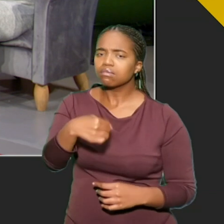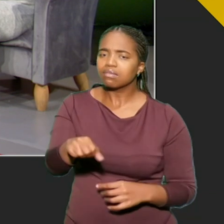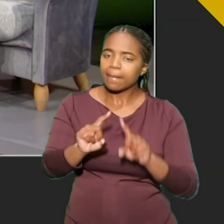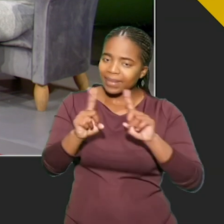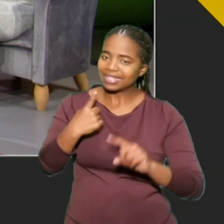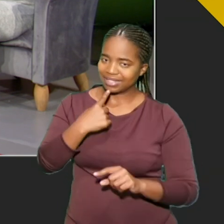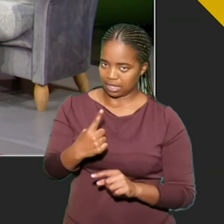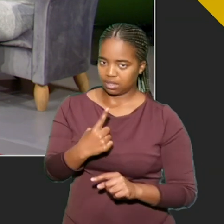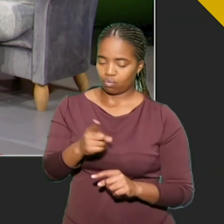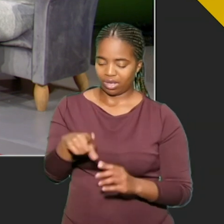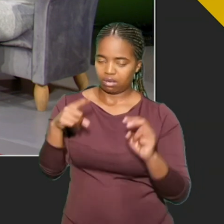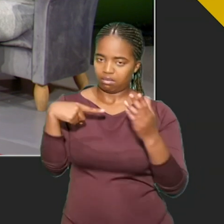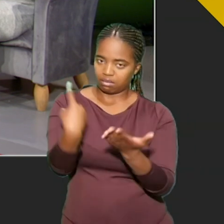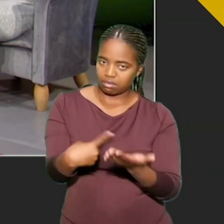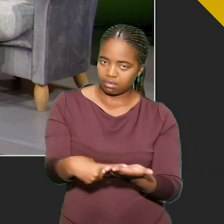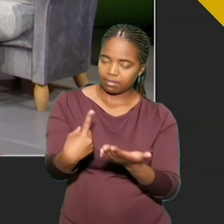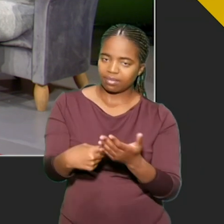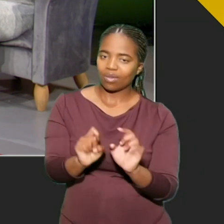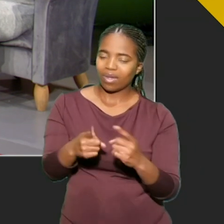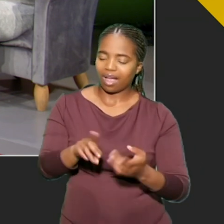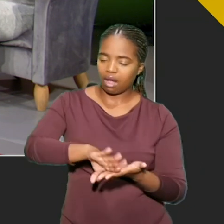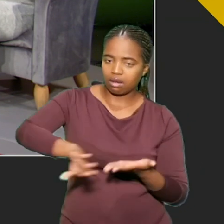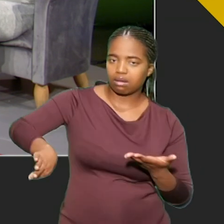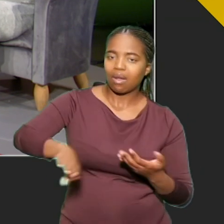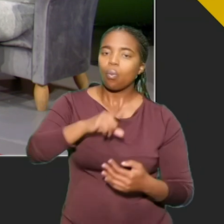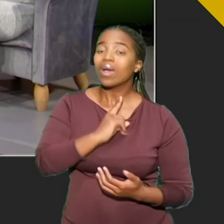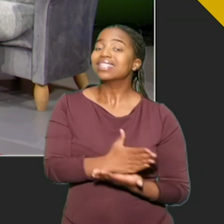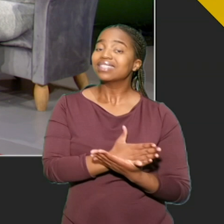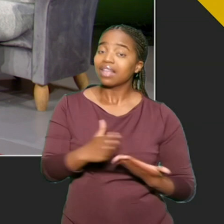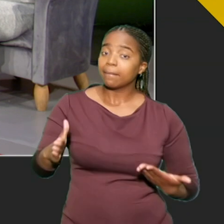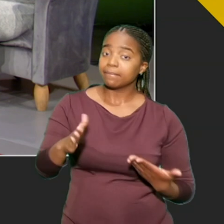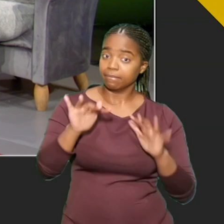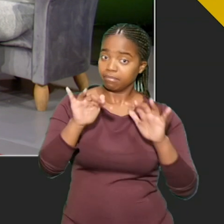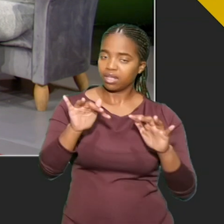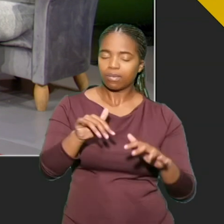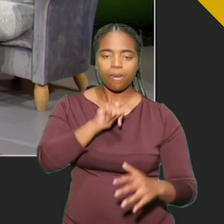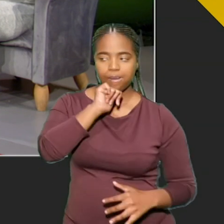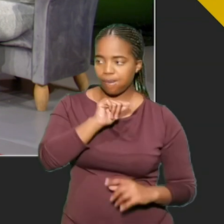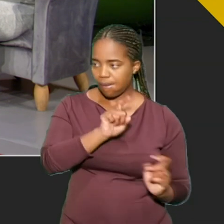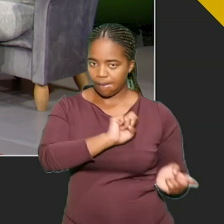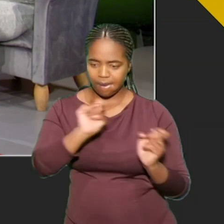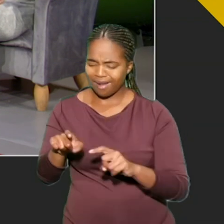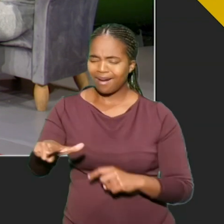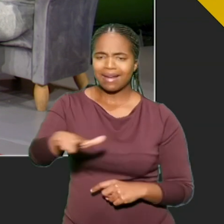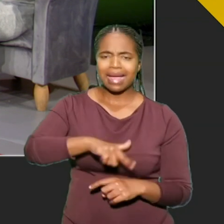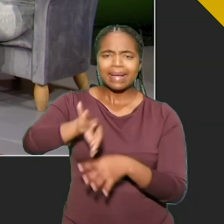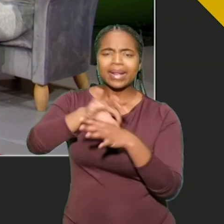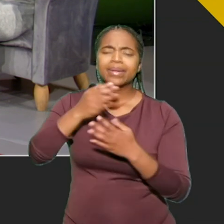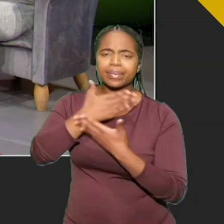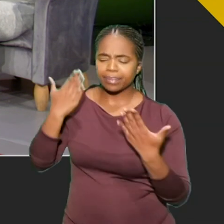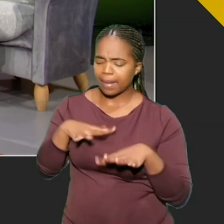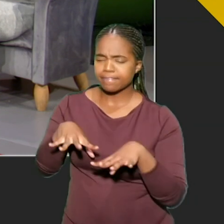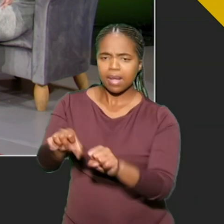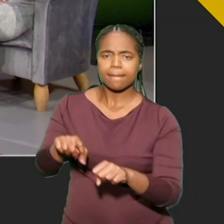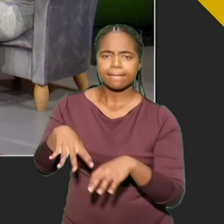we are talking about these conversations, we can't exclude the fact that there are situations where South Africans do go and occupy spaces. No, can